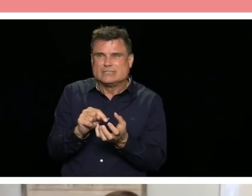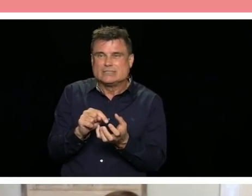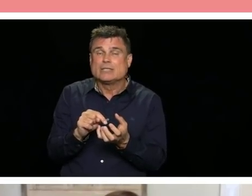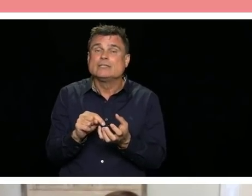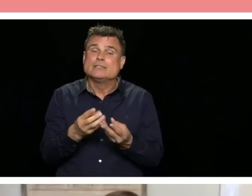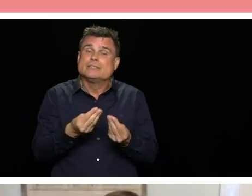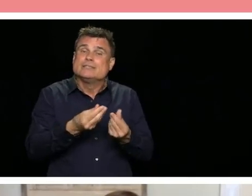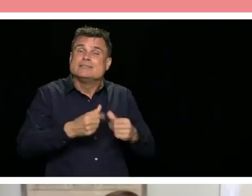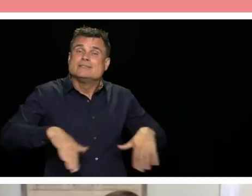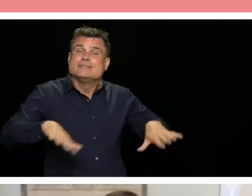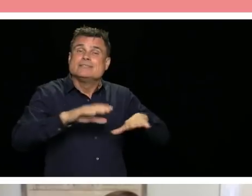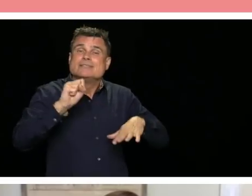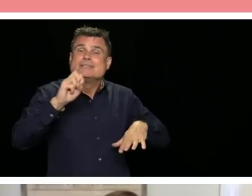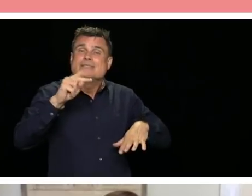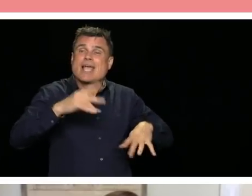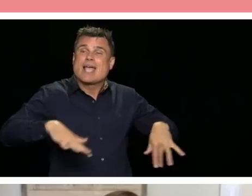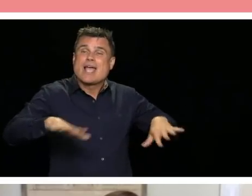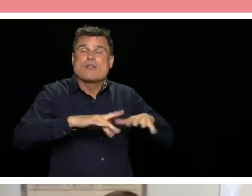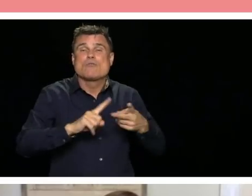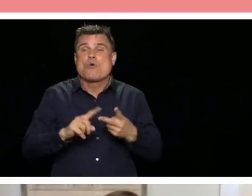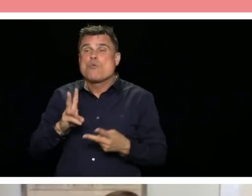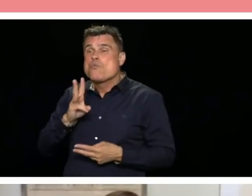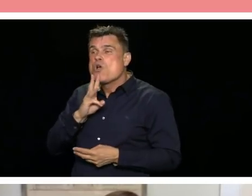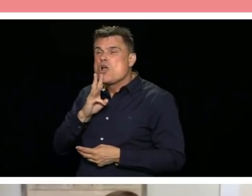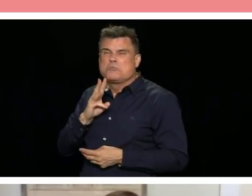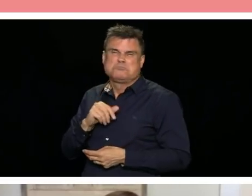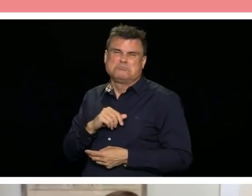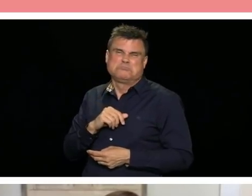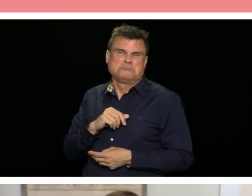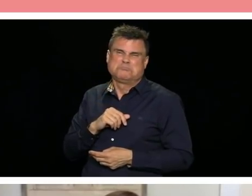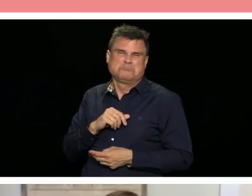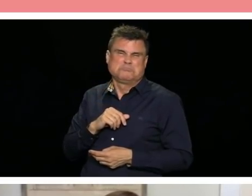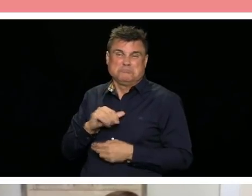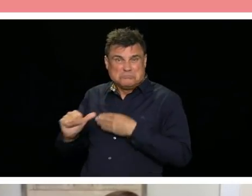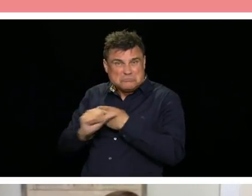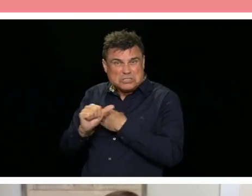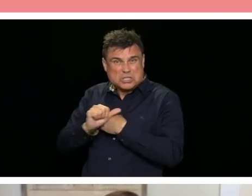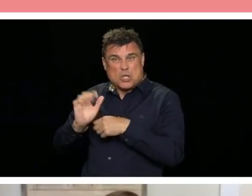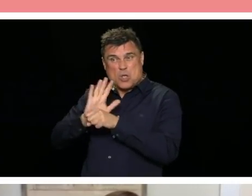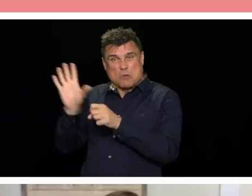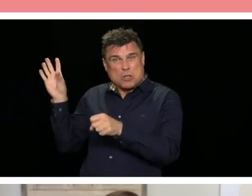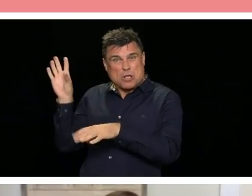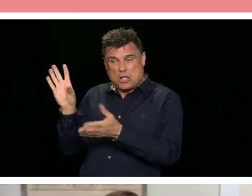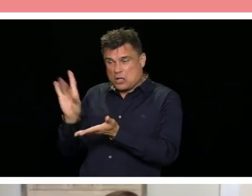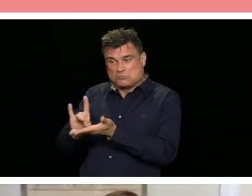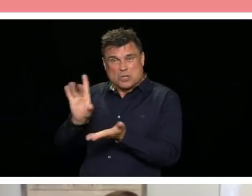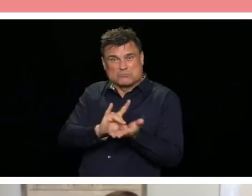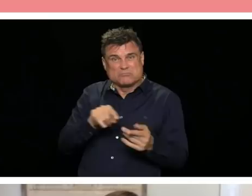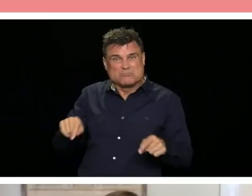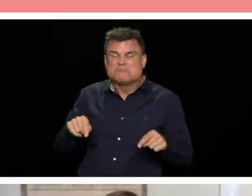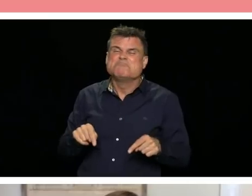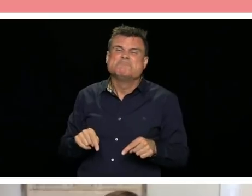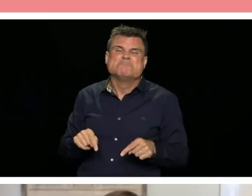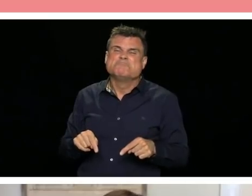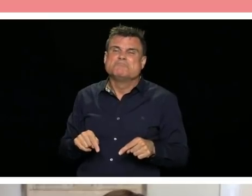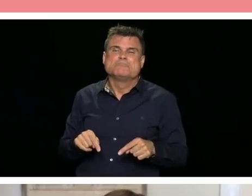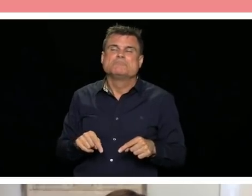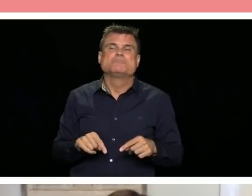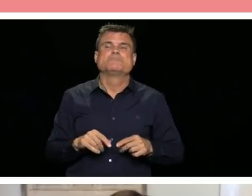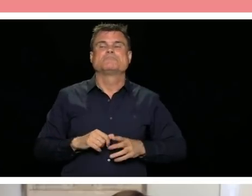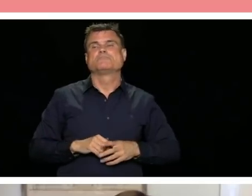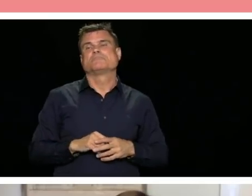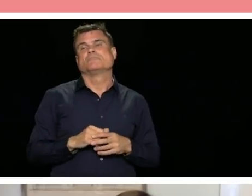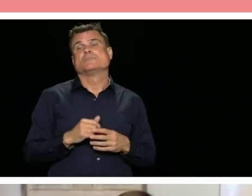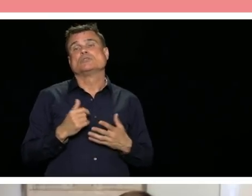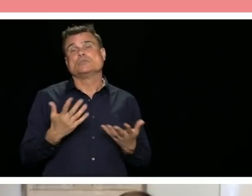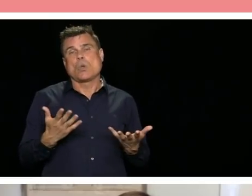do have resources available to them. There are licensing officers who do, like the operators, a fantastic job. No one knows